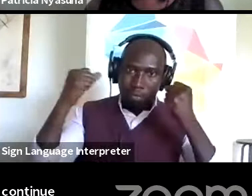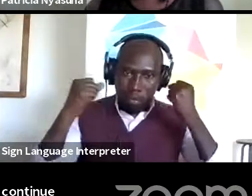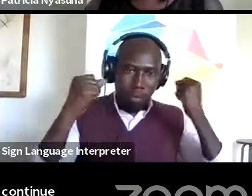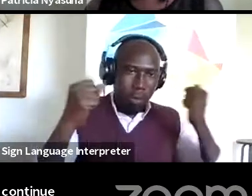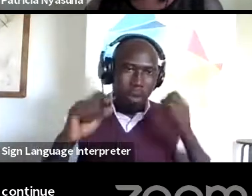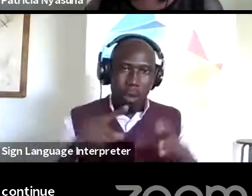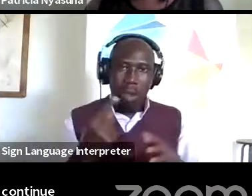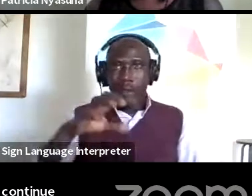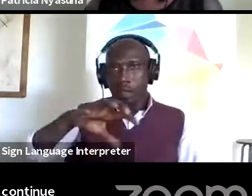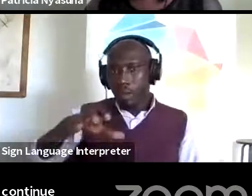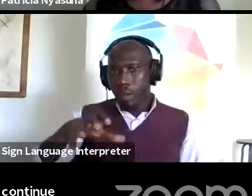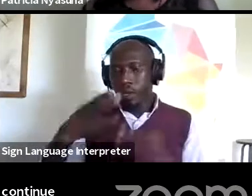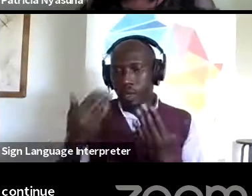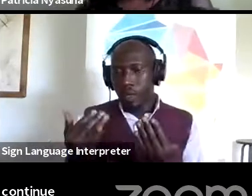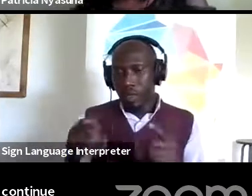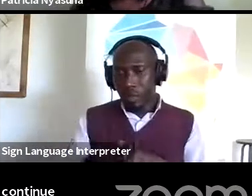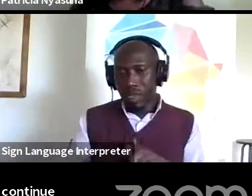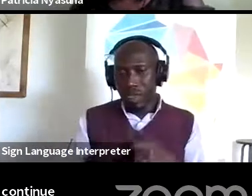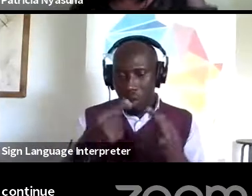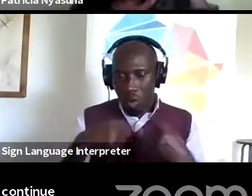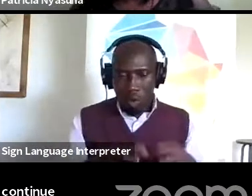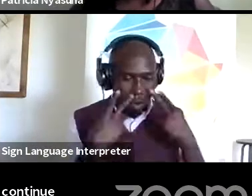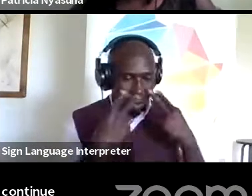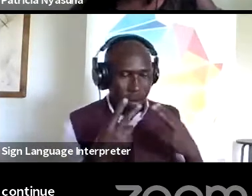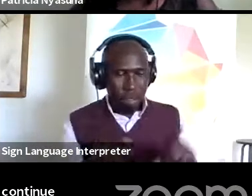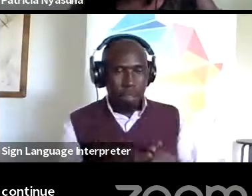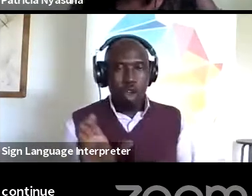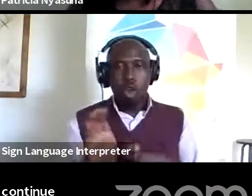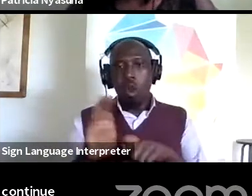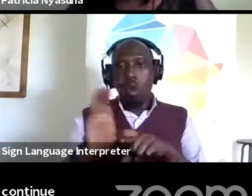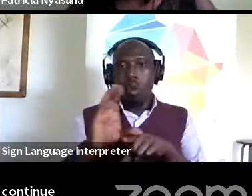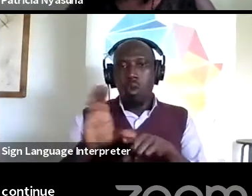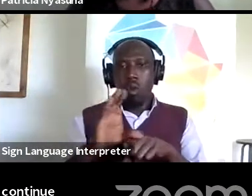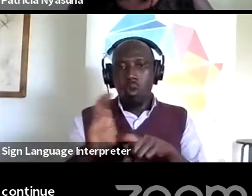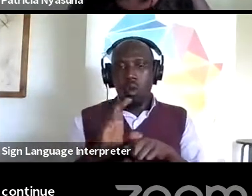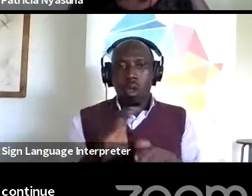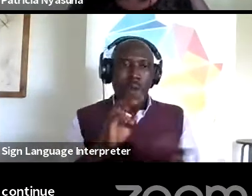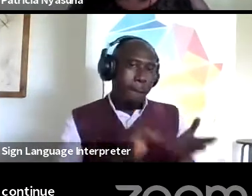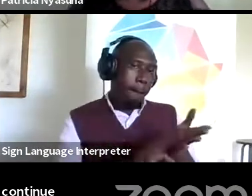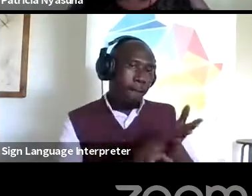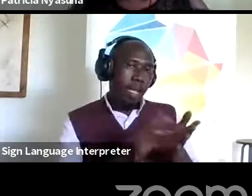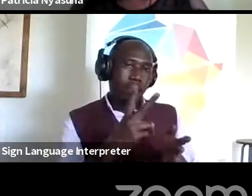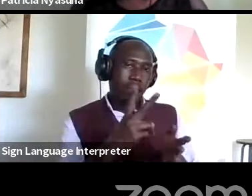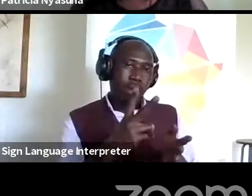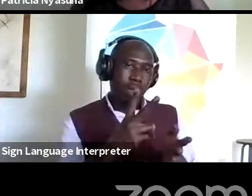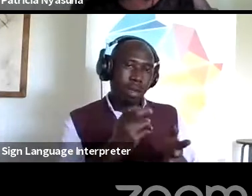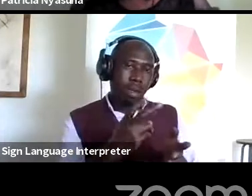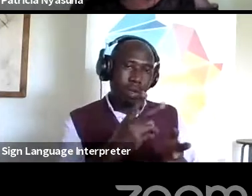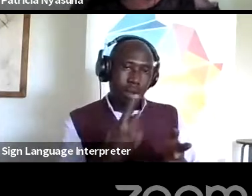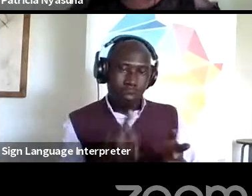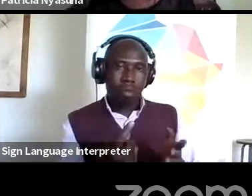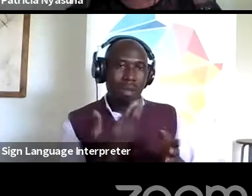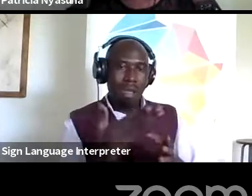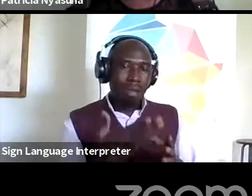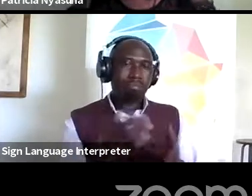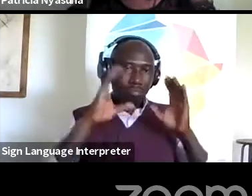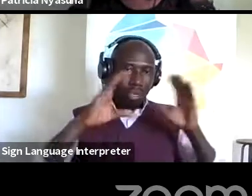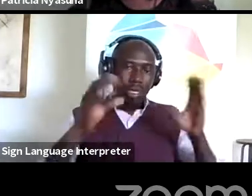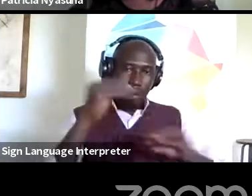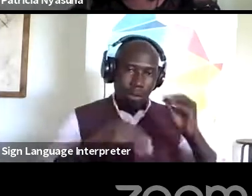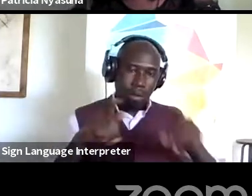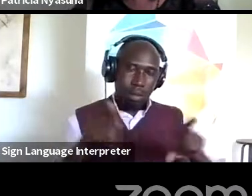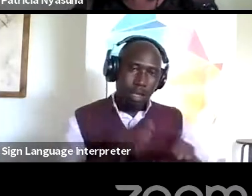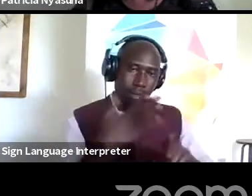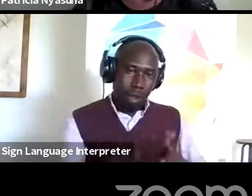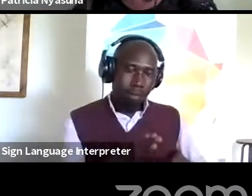the regions. And then when we look at Congo, in March 2021, they also had presidential elections, and also there was an